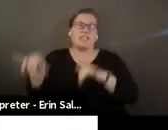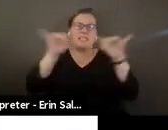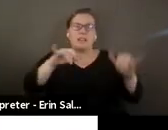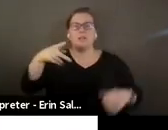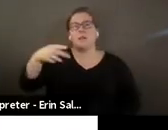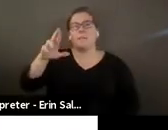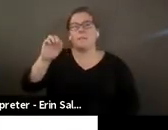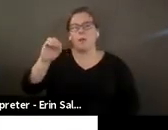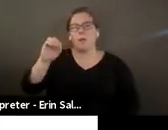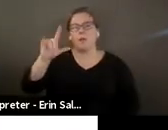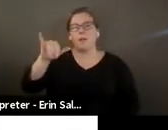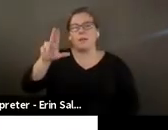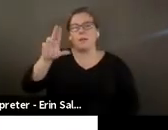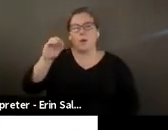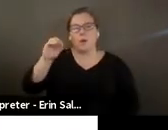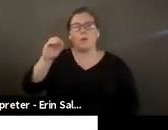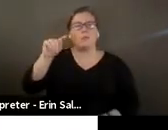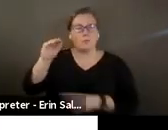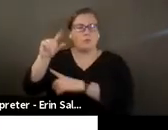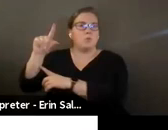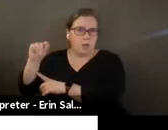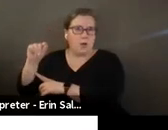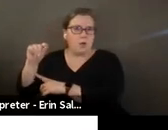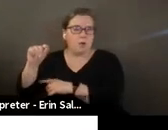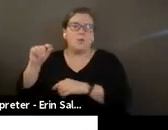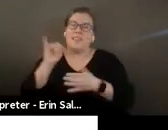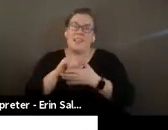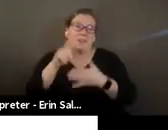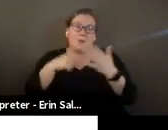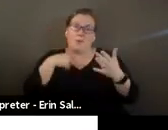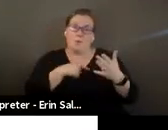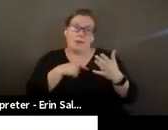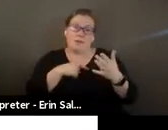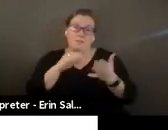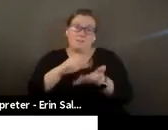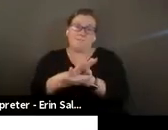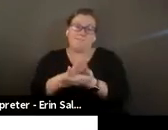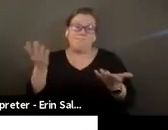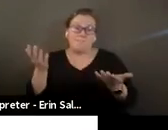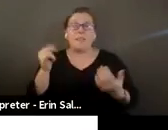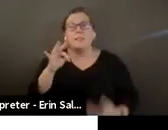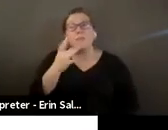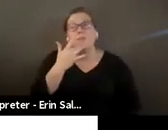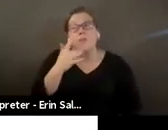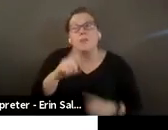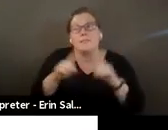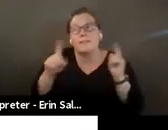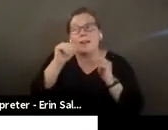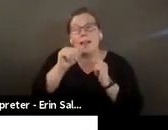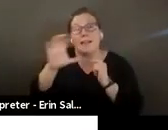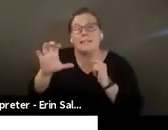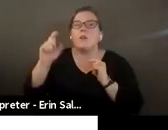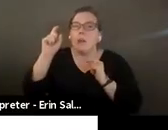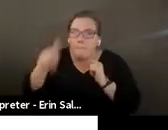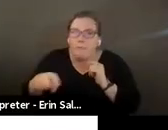go. And that will be what we provide on there. If you would like a different AAC app, please put it in the notes at the